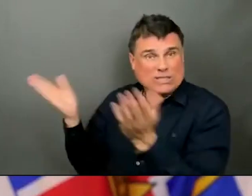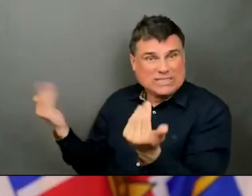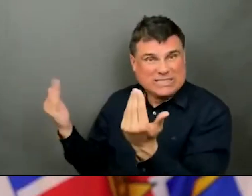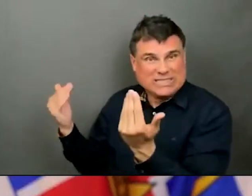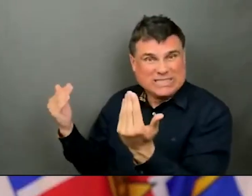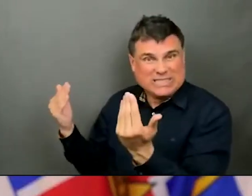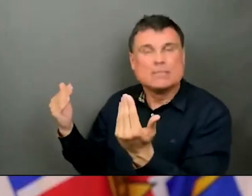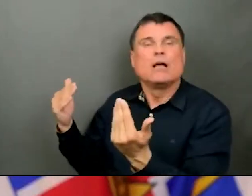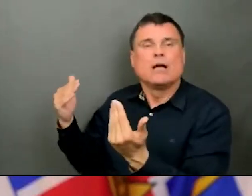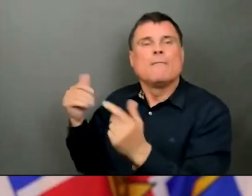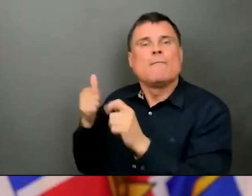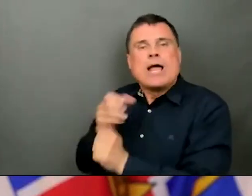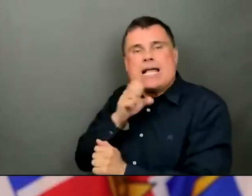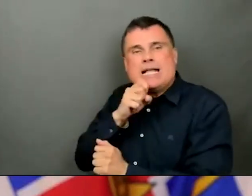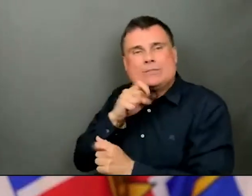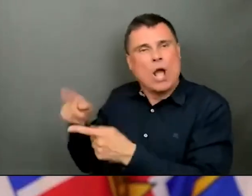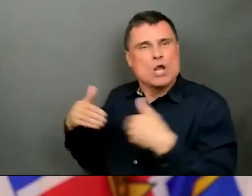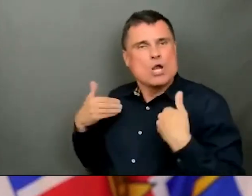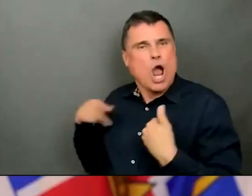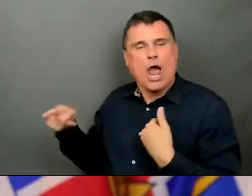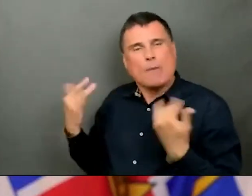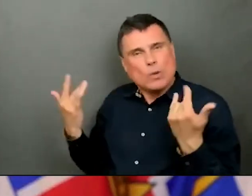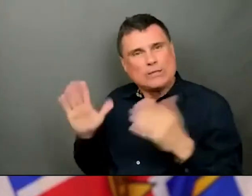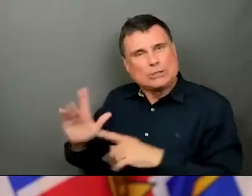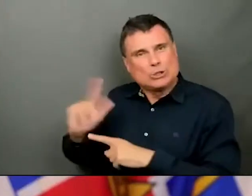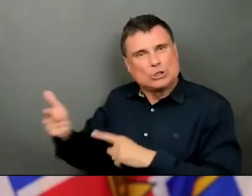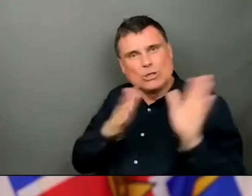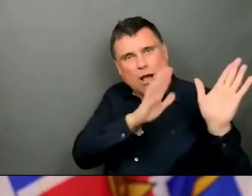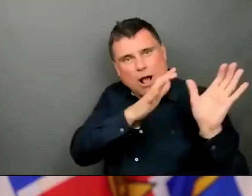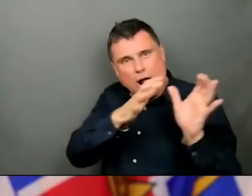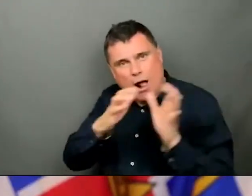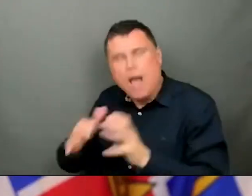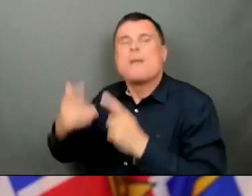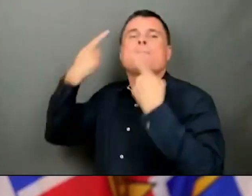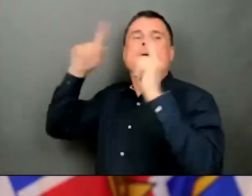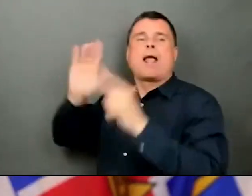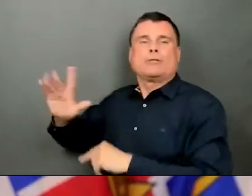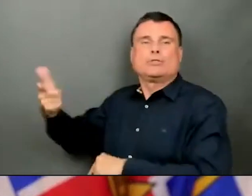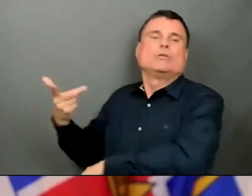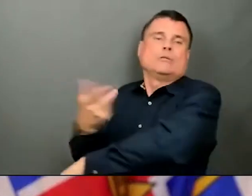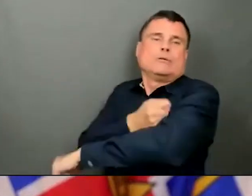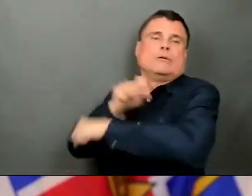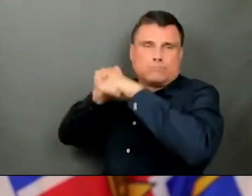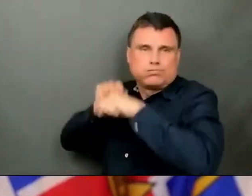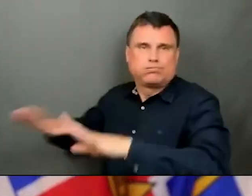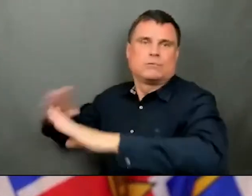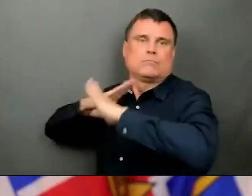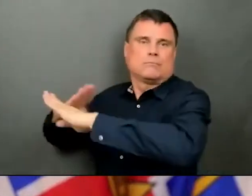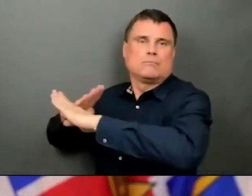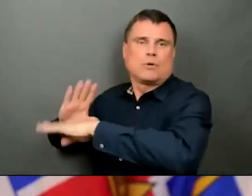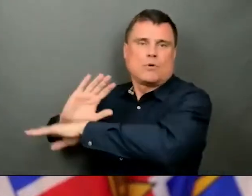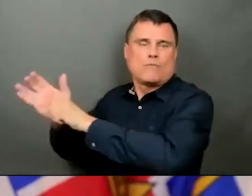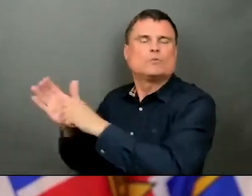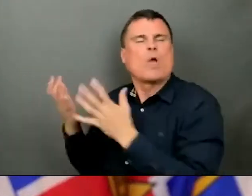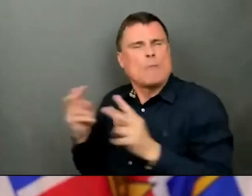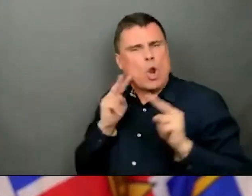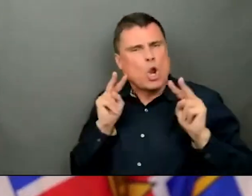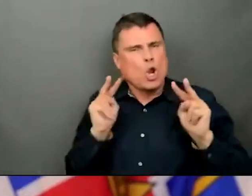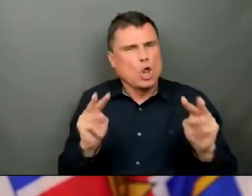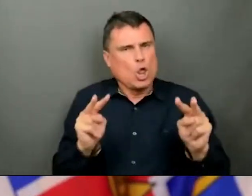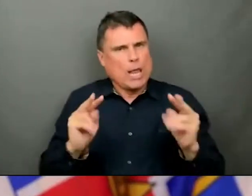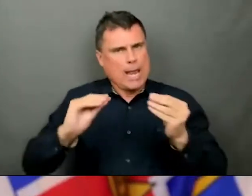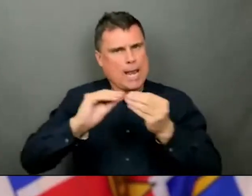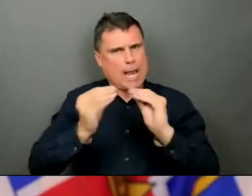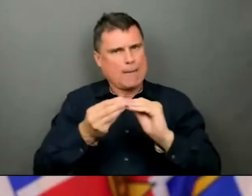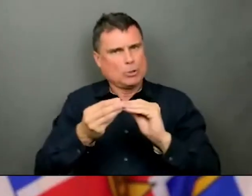quite dramatically. And I think the really important thing is what you say, to watch the data move over time. So